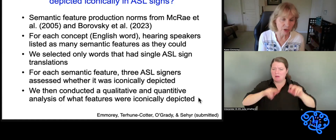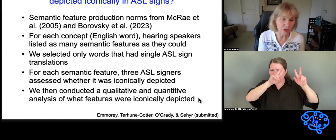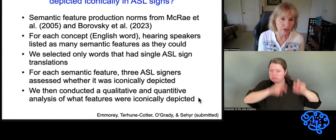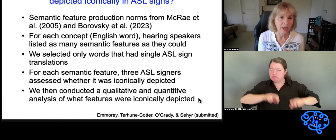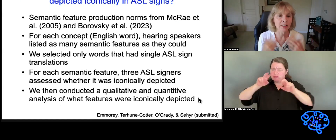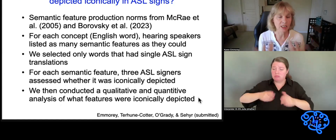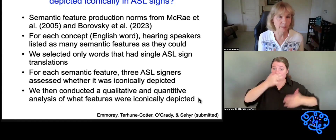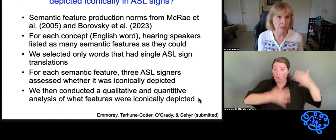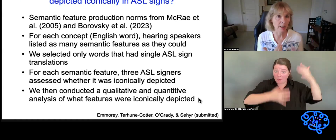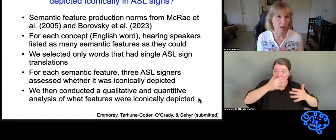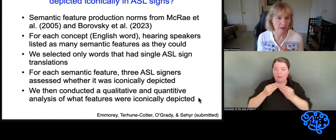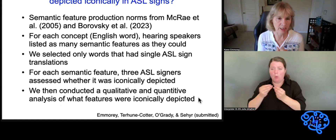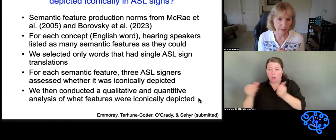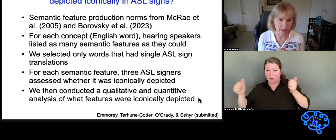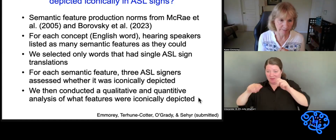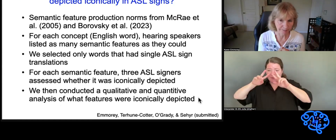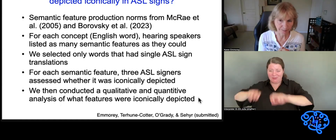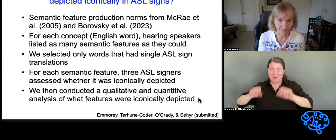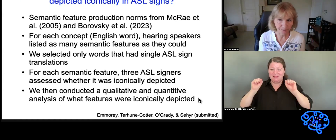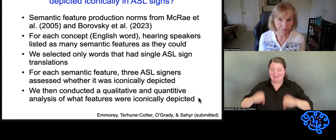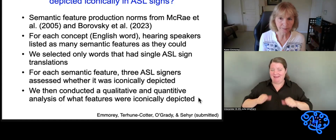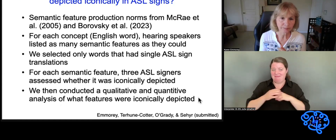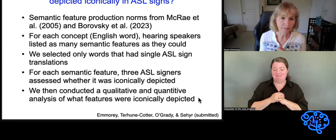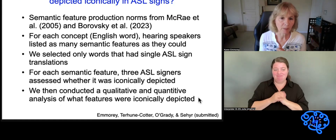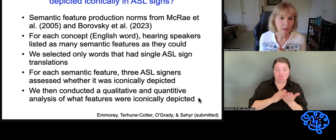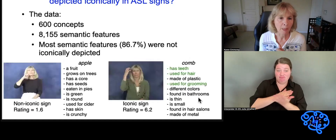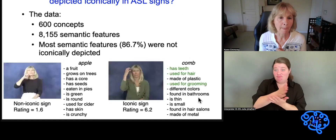what features tend to be iconically depicted.